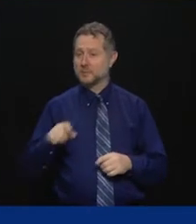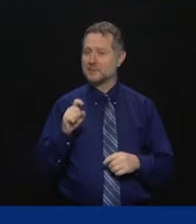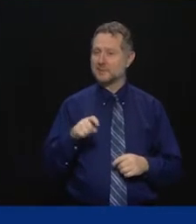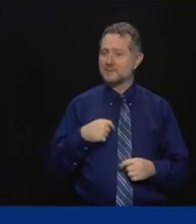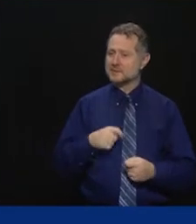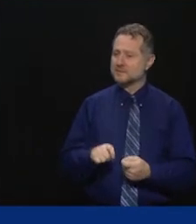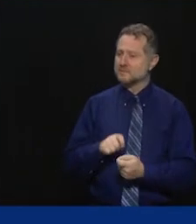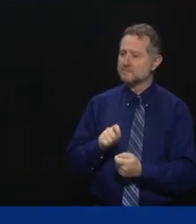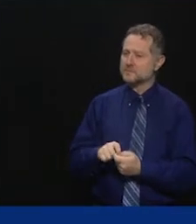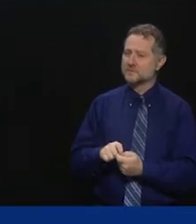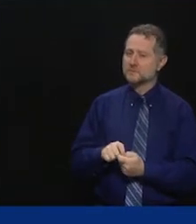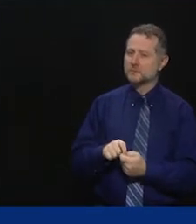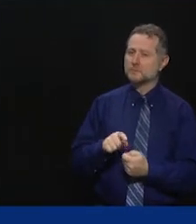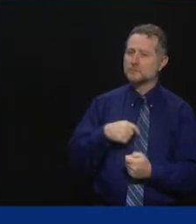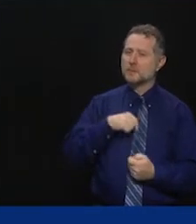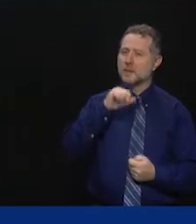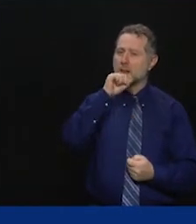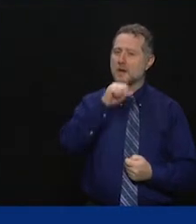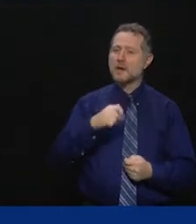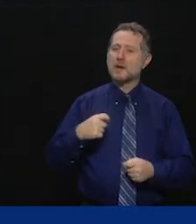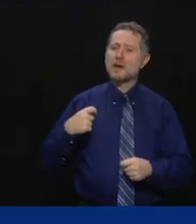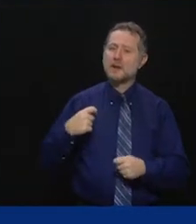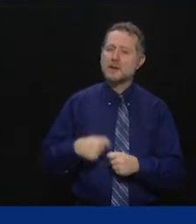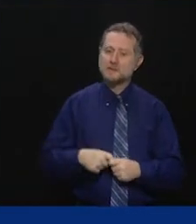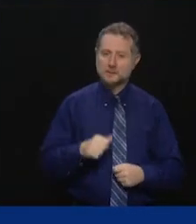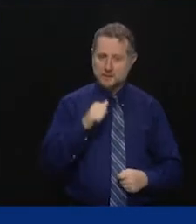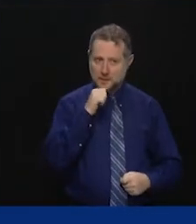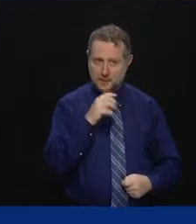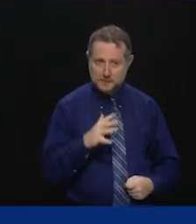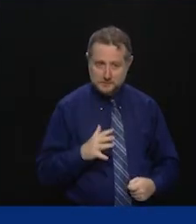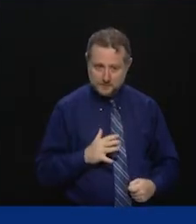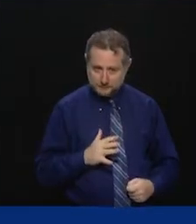partial to Latinas, okay? I'm sorry, okay?